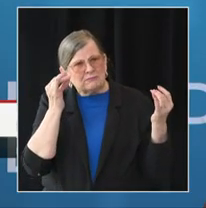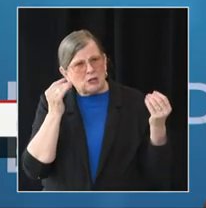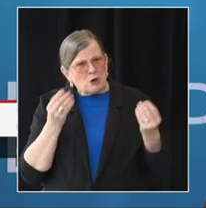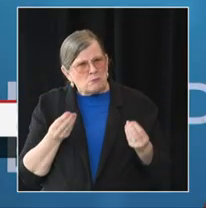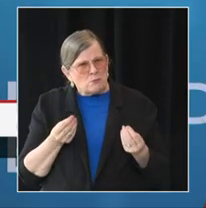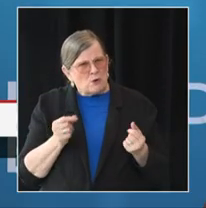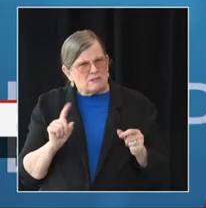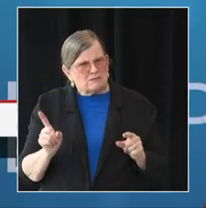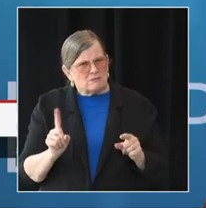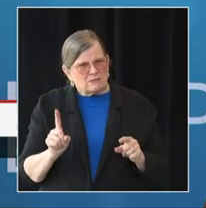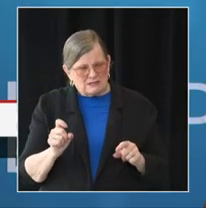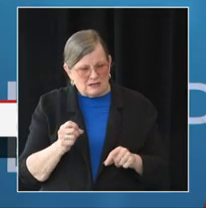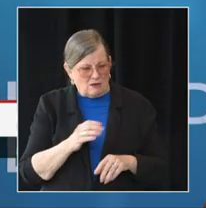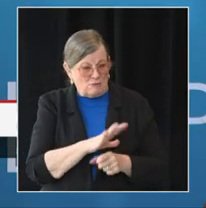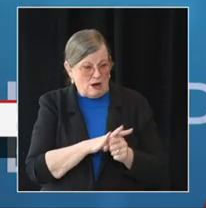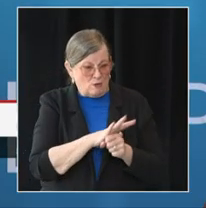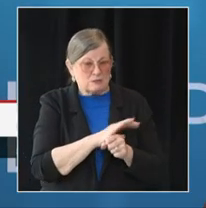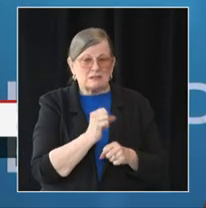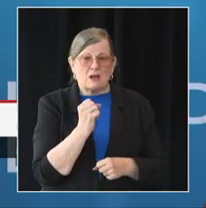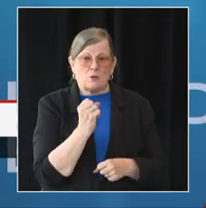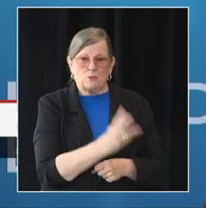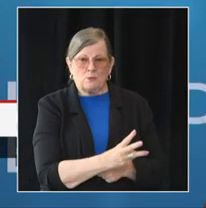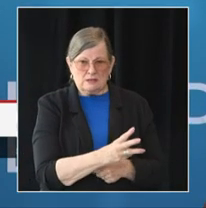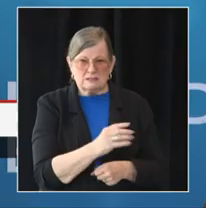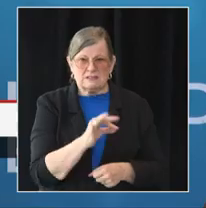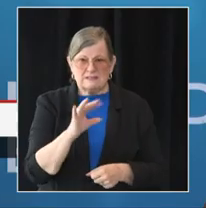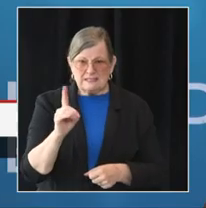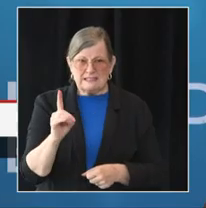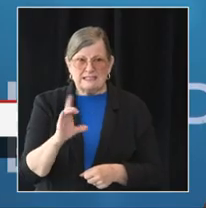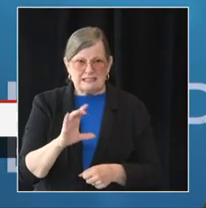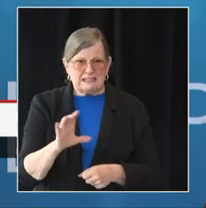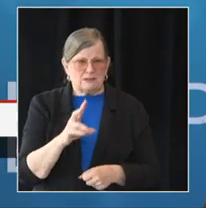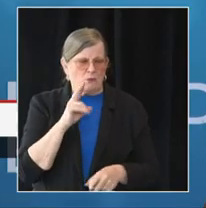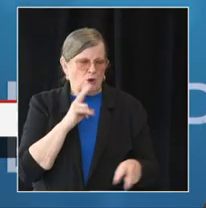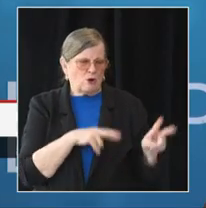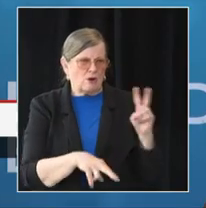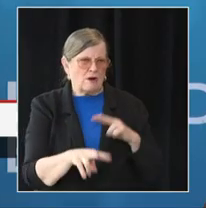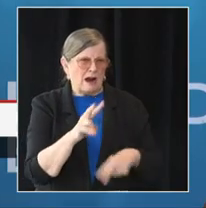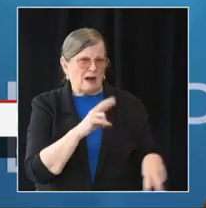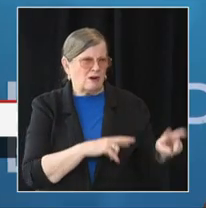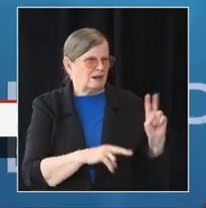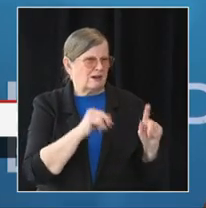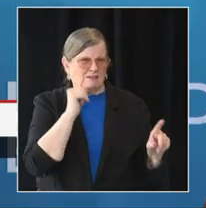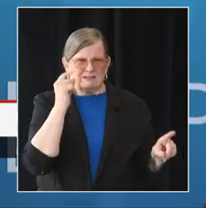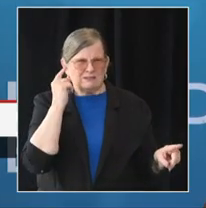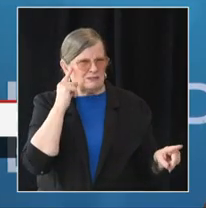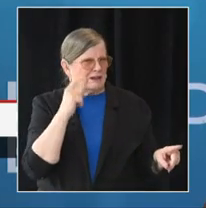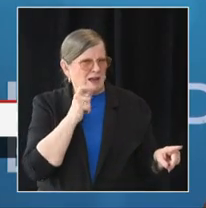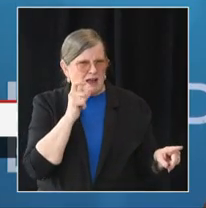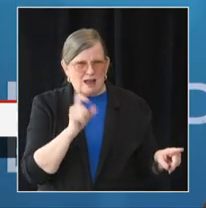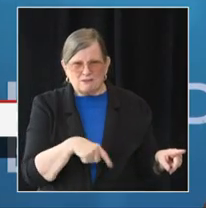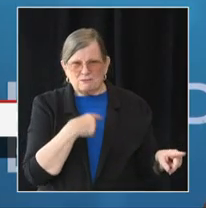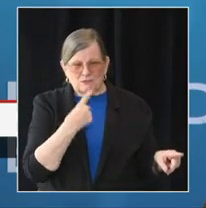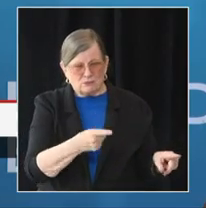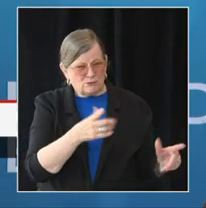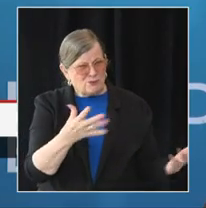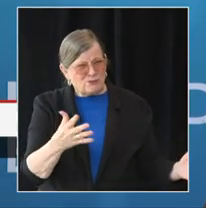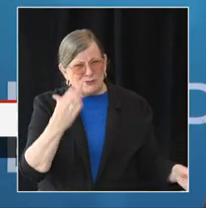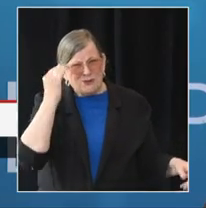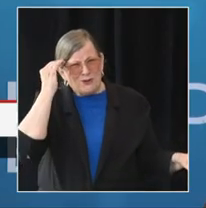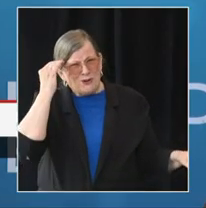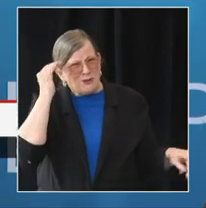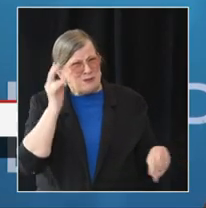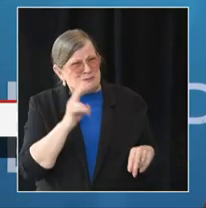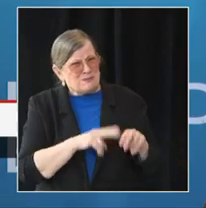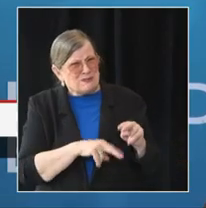you do this business, that some of those properties are in really bad shape, and the